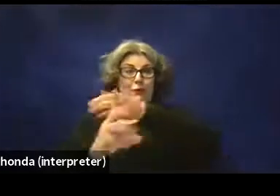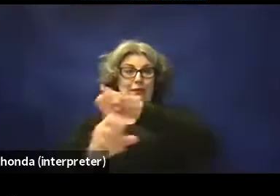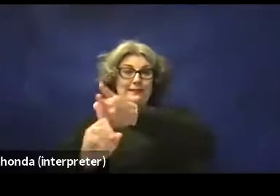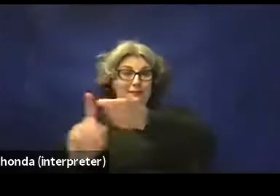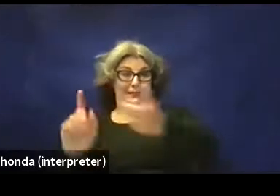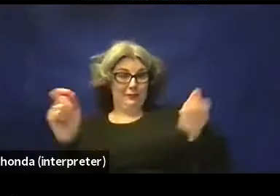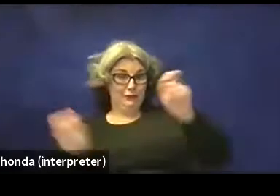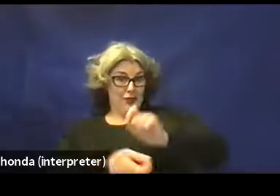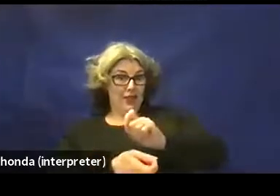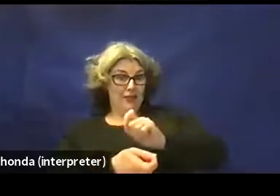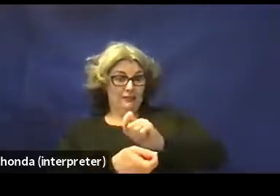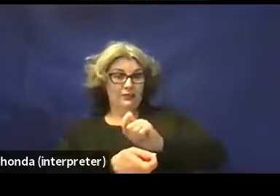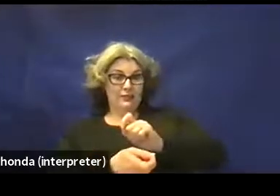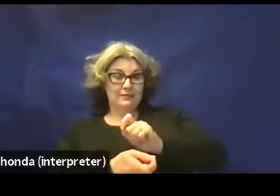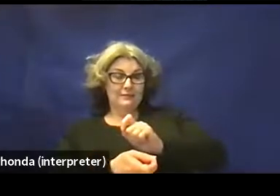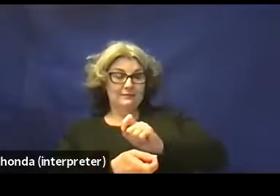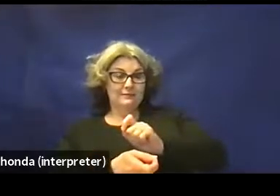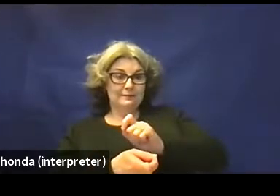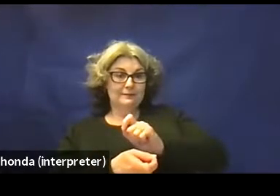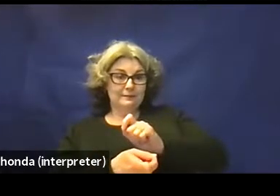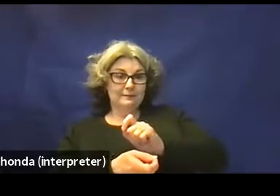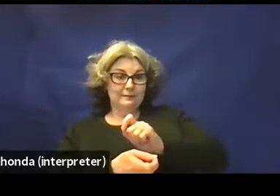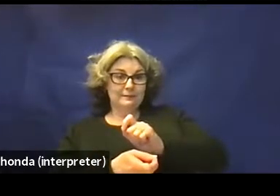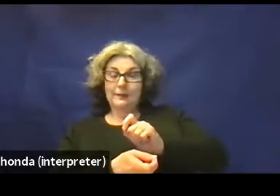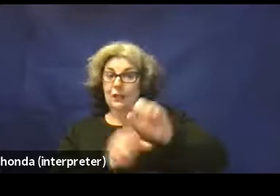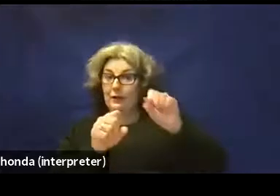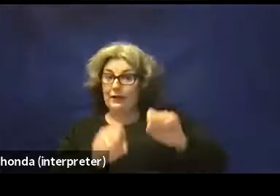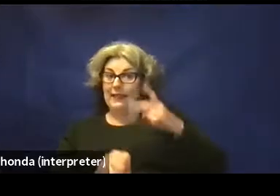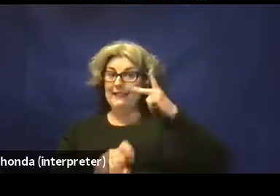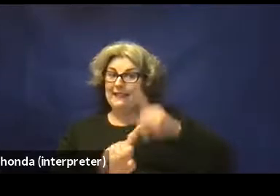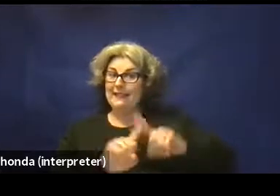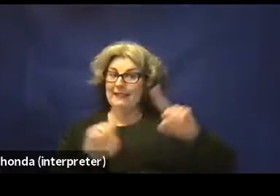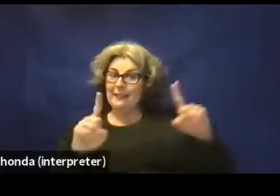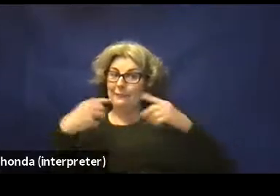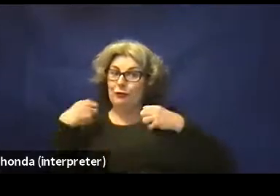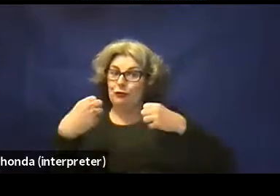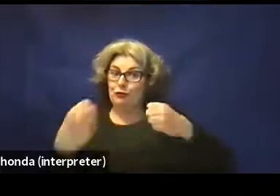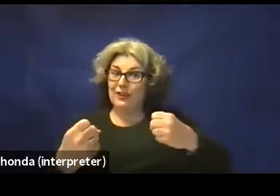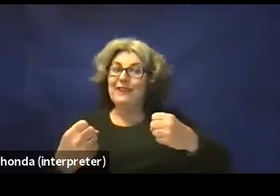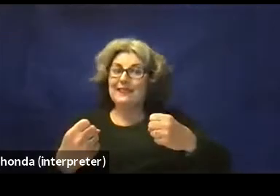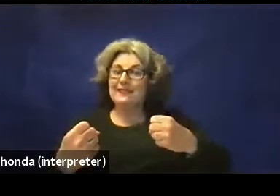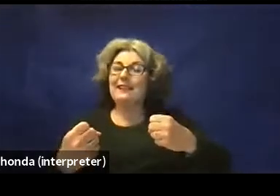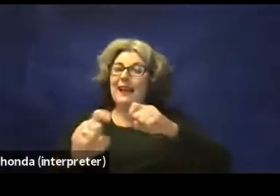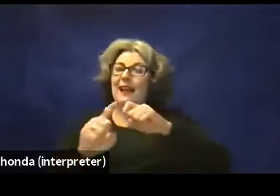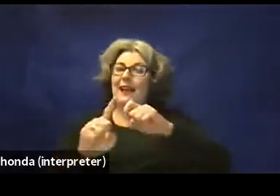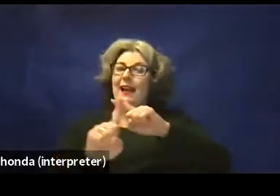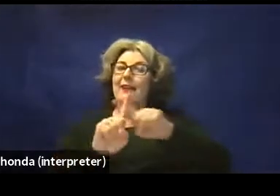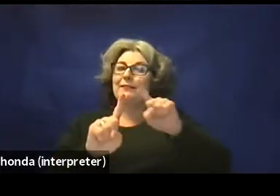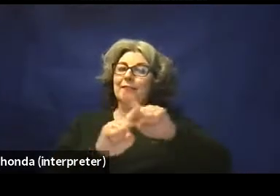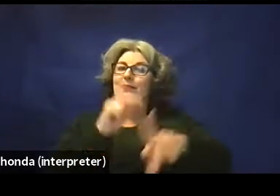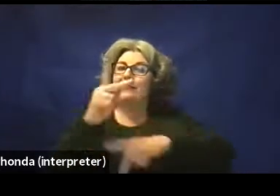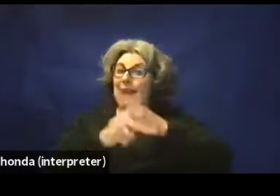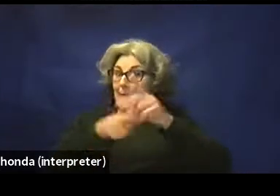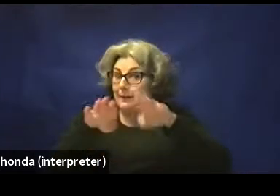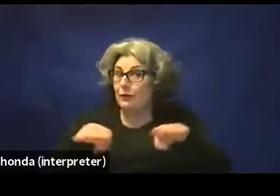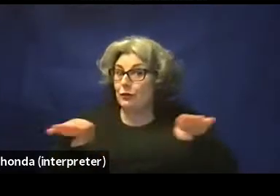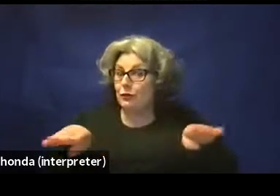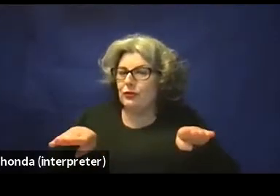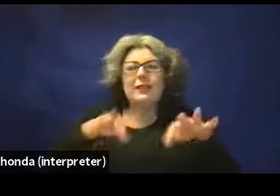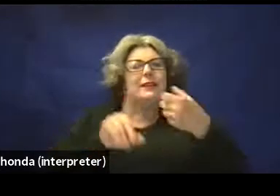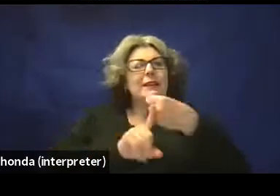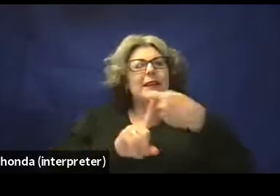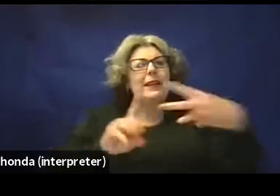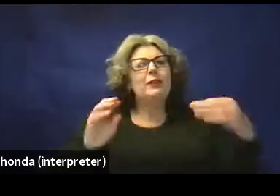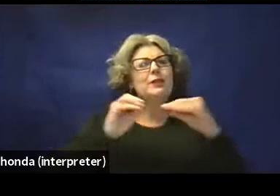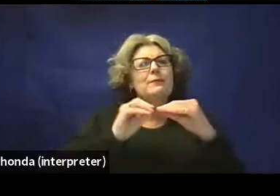to change so that it can see the different strengths and of different kinds of children. So can you tell me a little bit